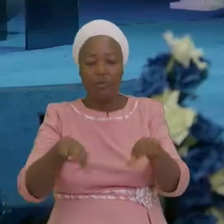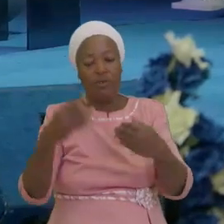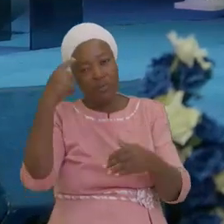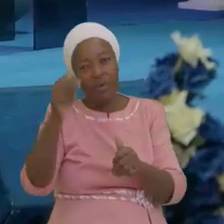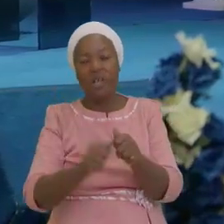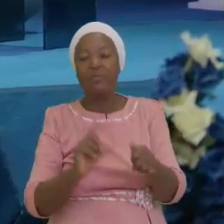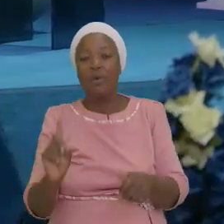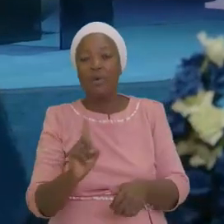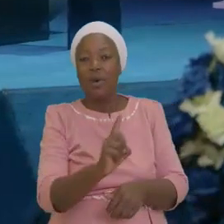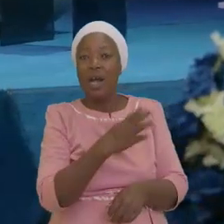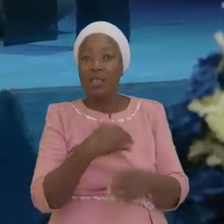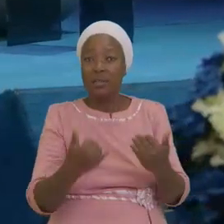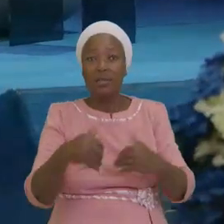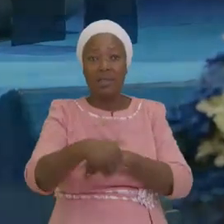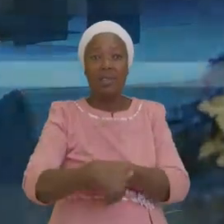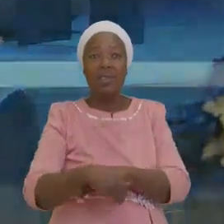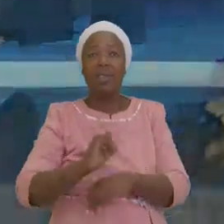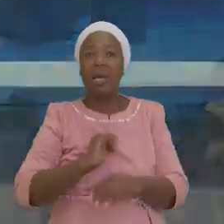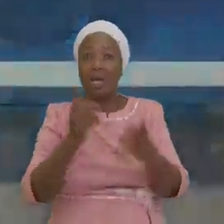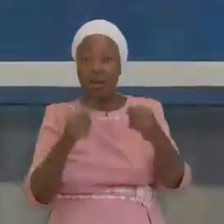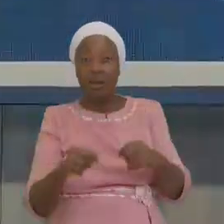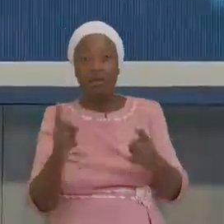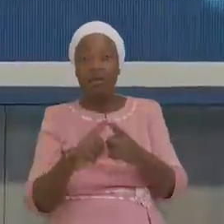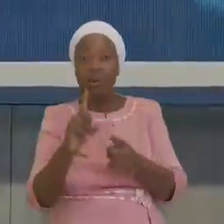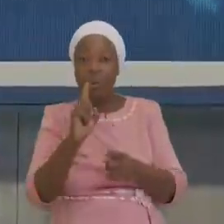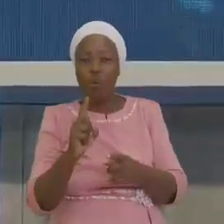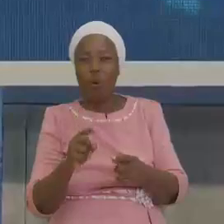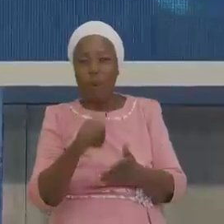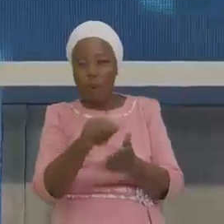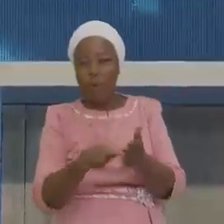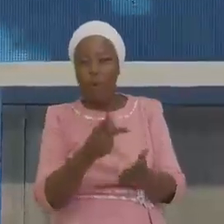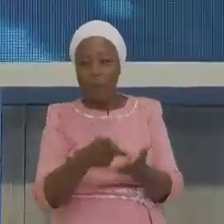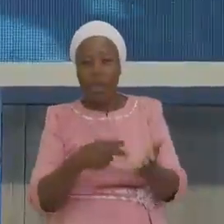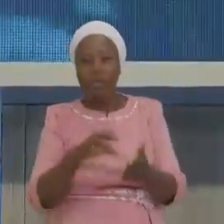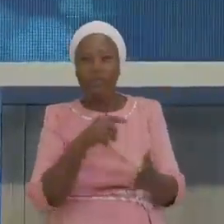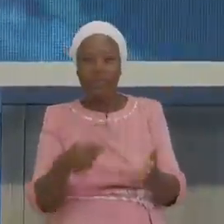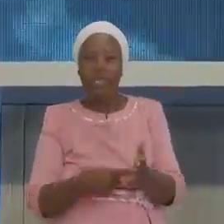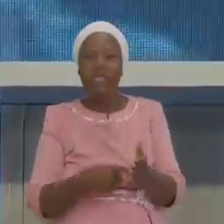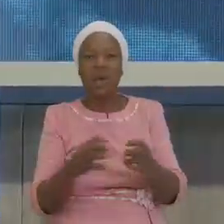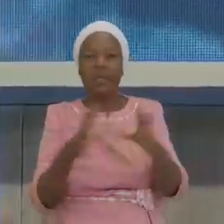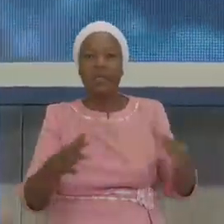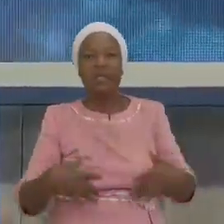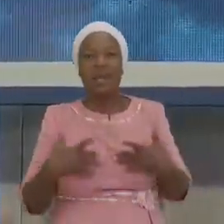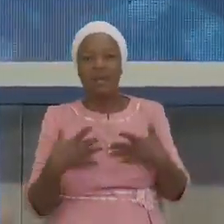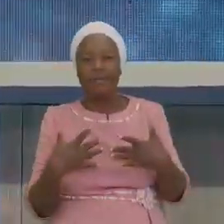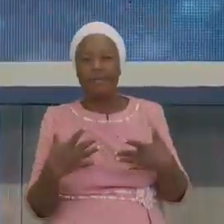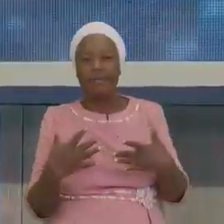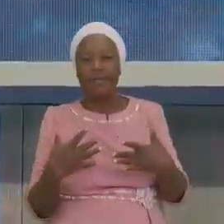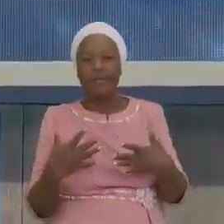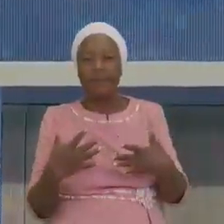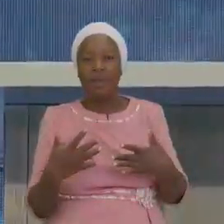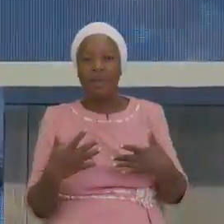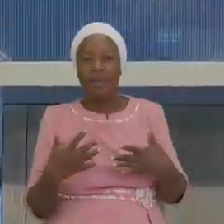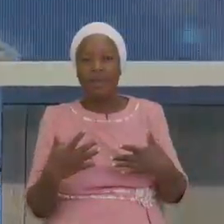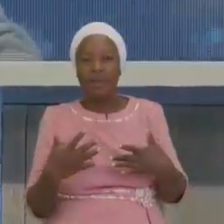And tonight I come to one aspect of this abundant life.